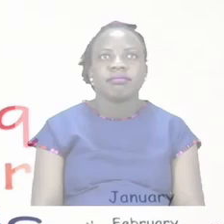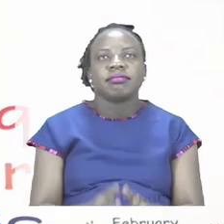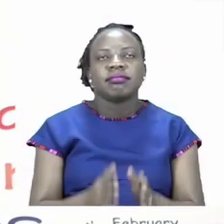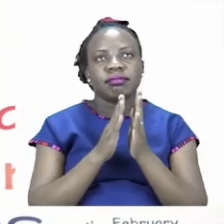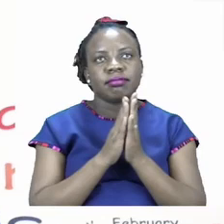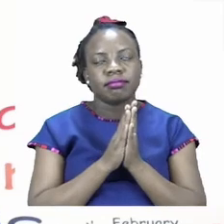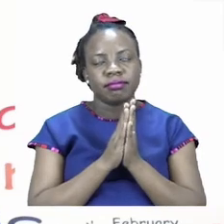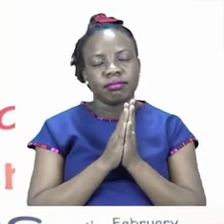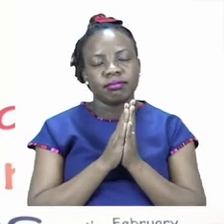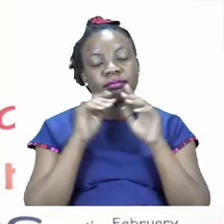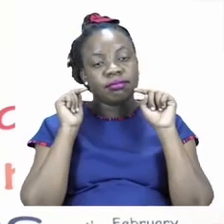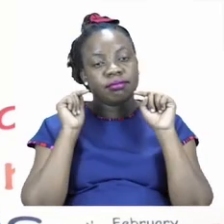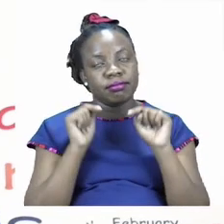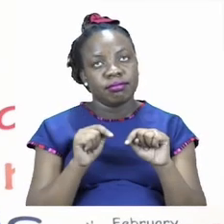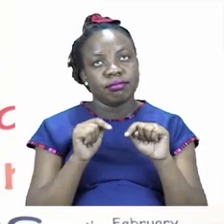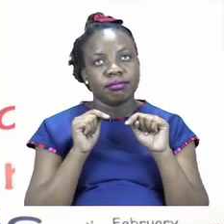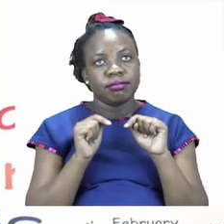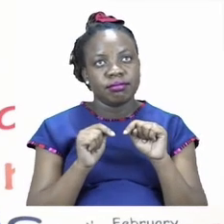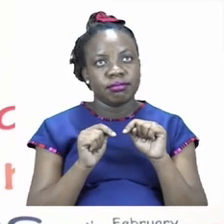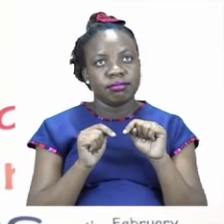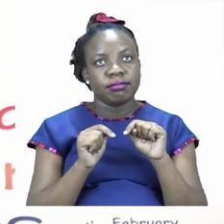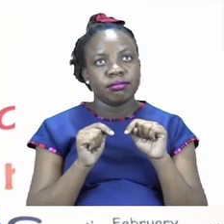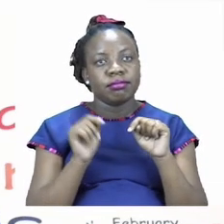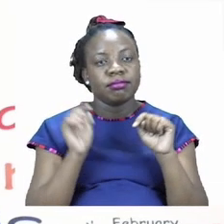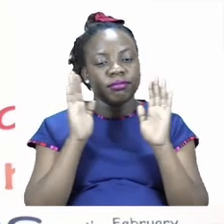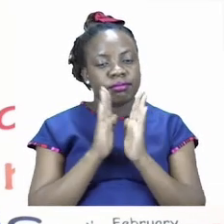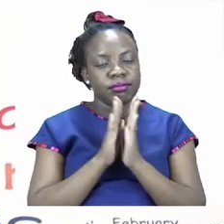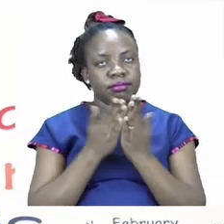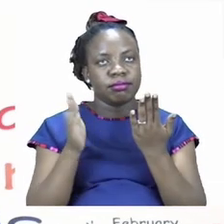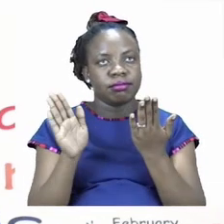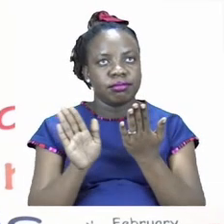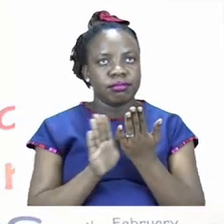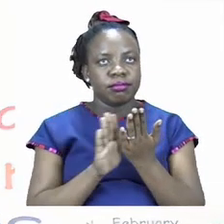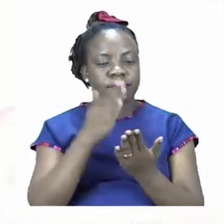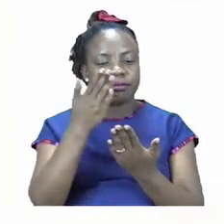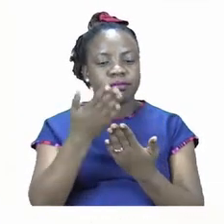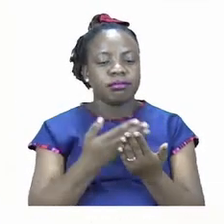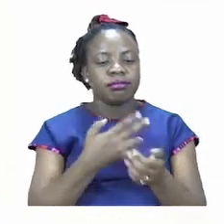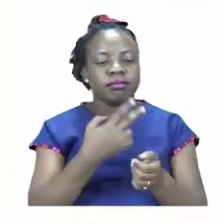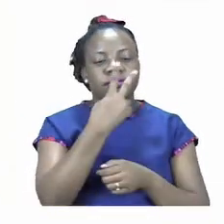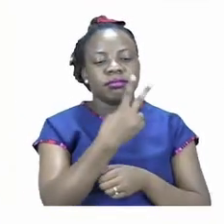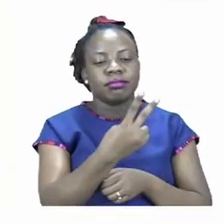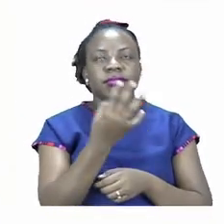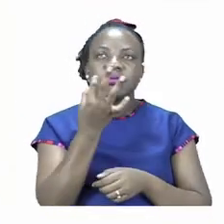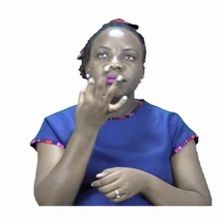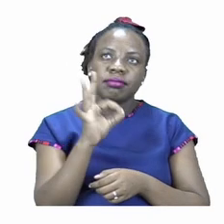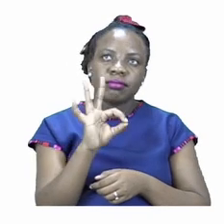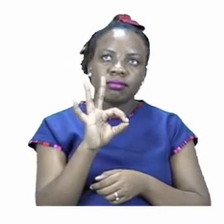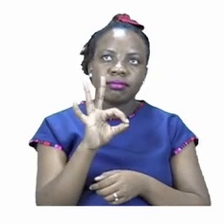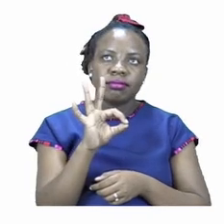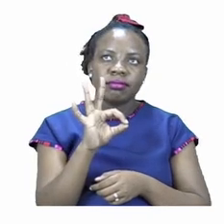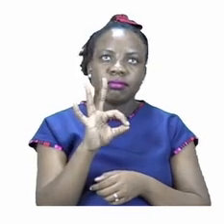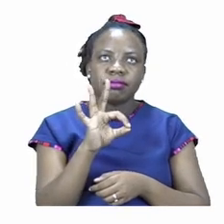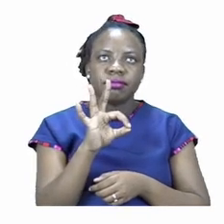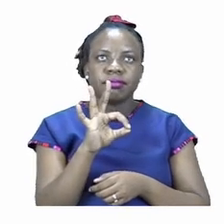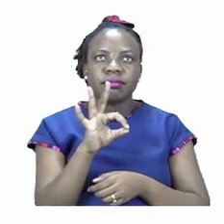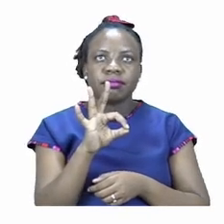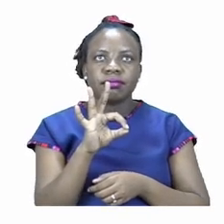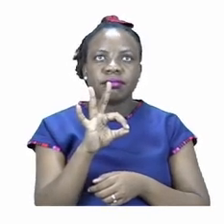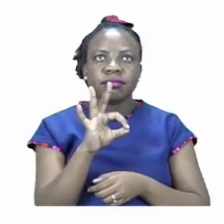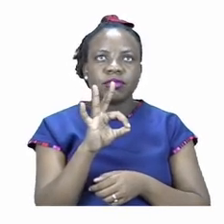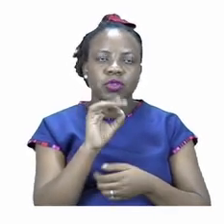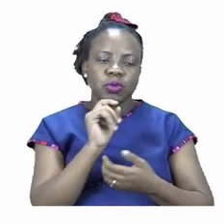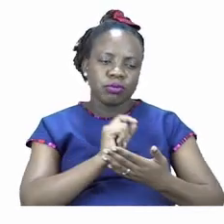For today's lesson, boys and girls, we are going to start on page 29. On page 29, we are going to be doing